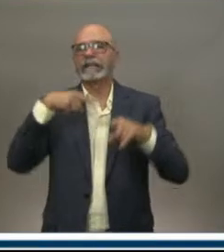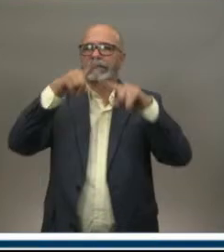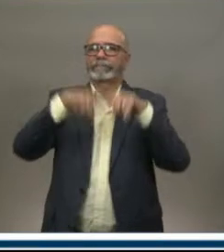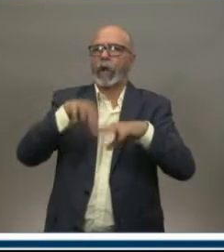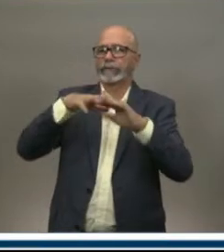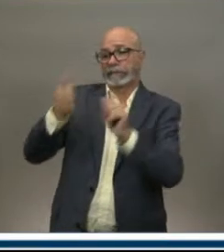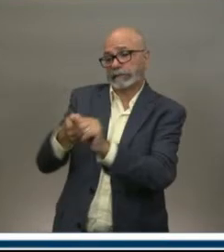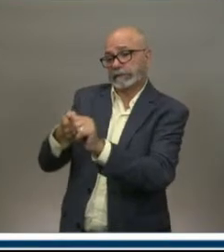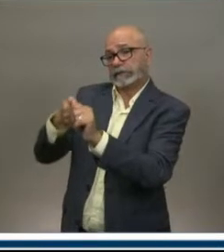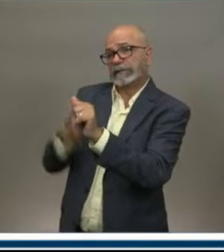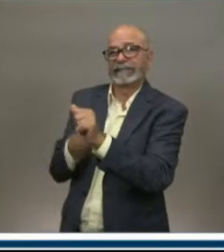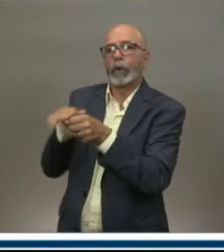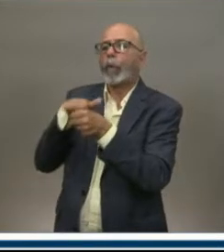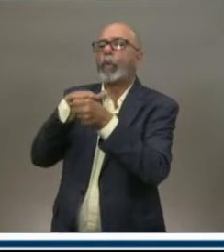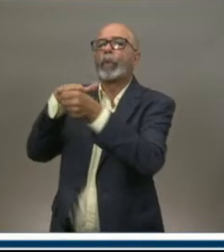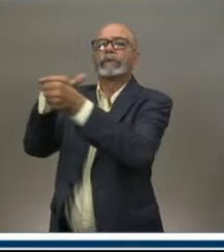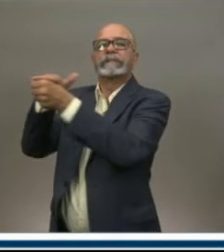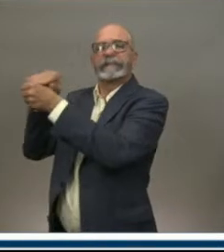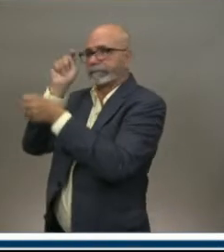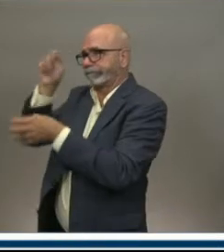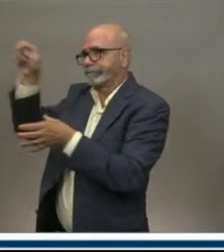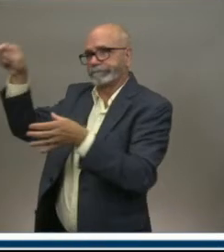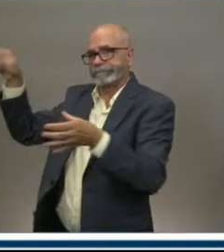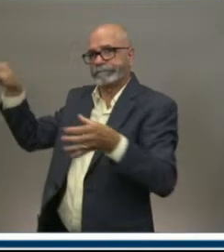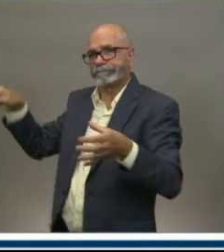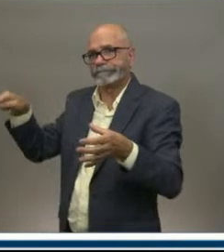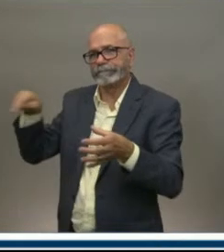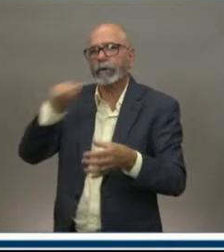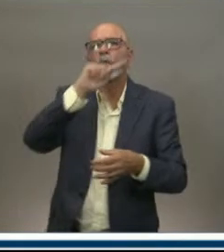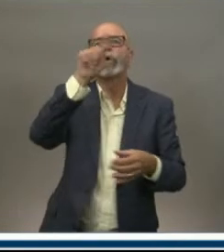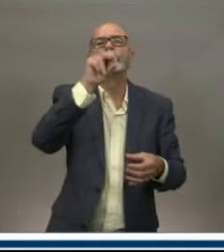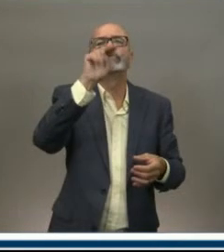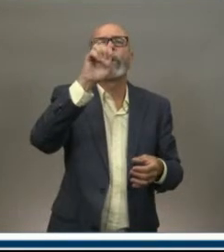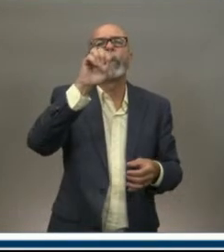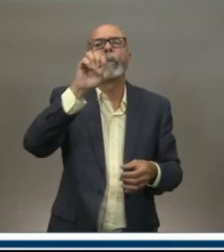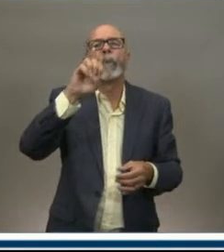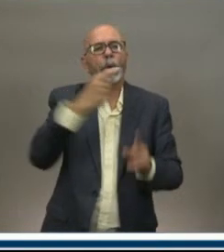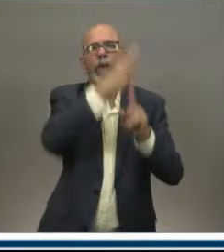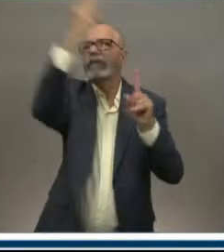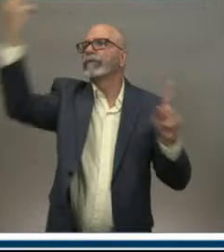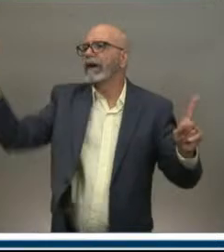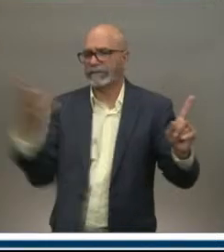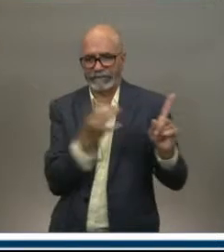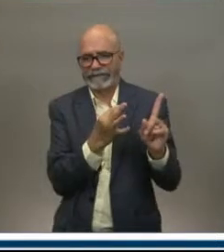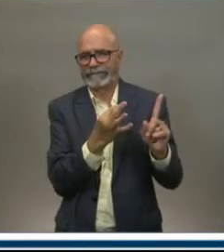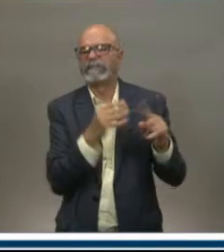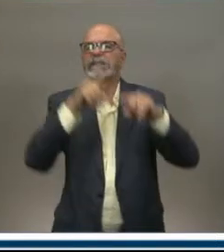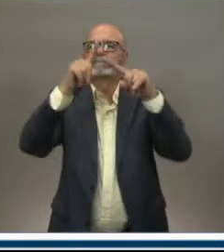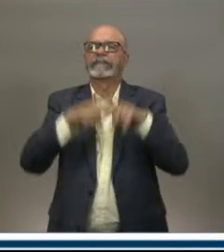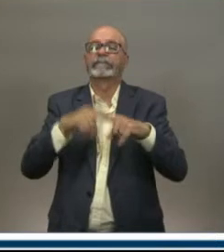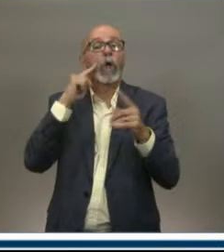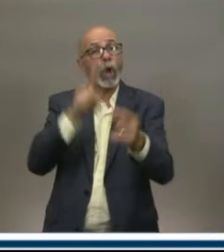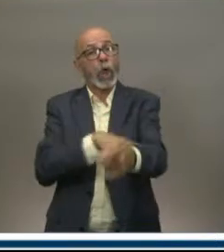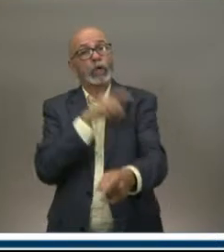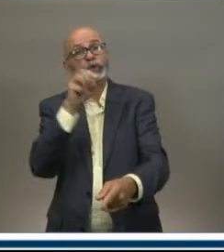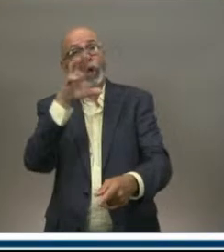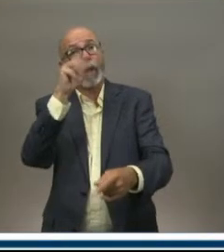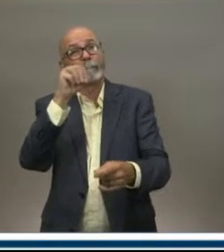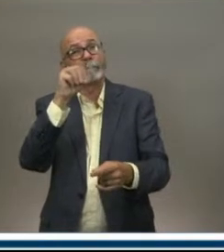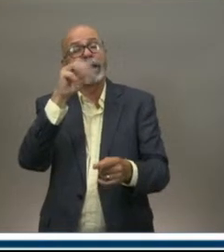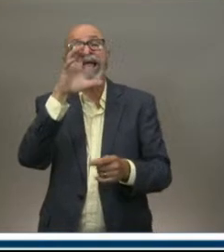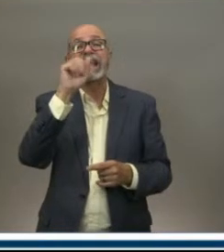I break it out so it makes sense, within our long-term care facilities, we